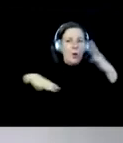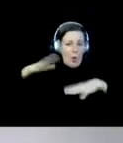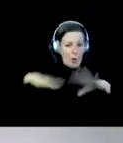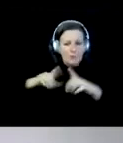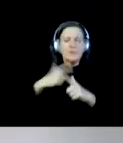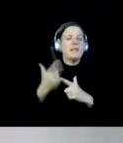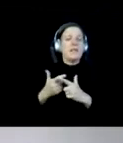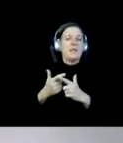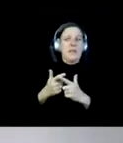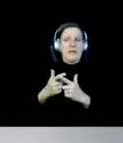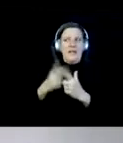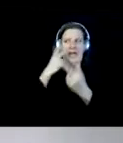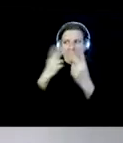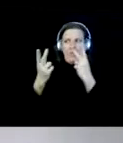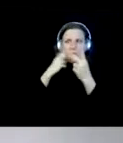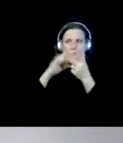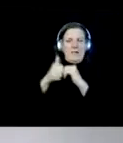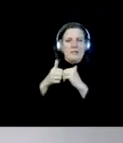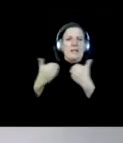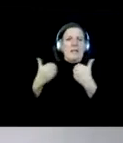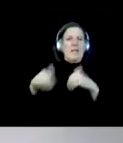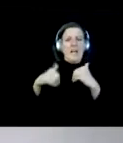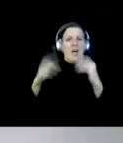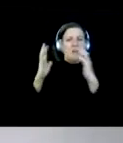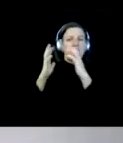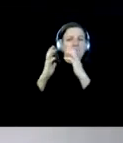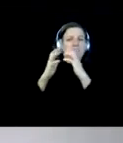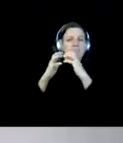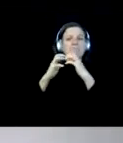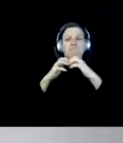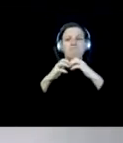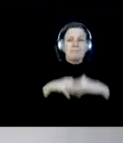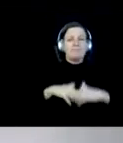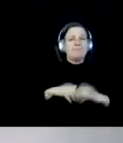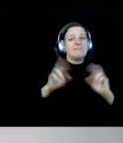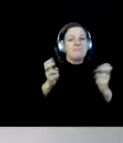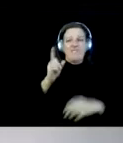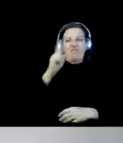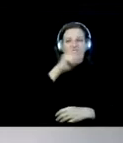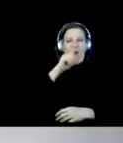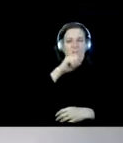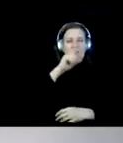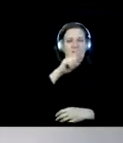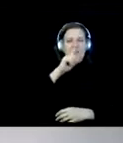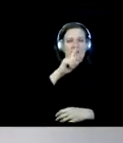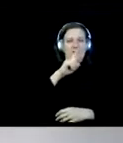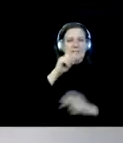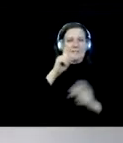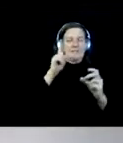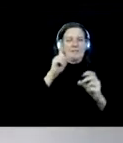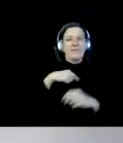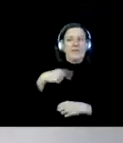really see how kind of false and constructed it all is once you're in there, and there's like a 90% off sign